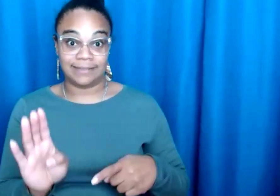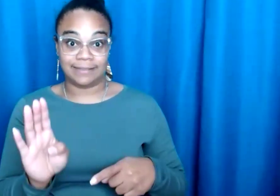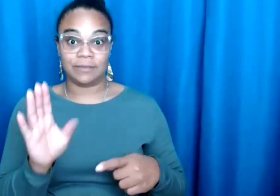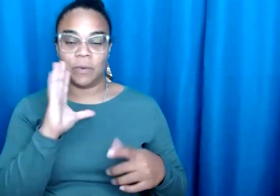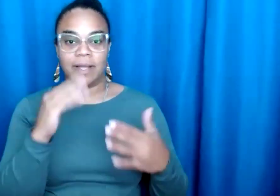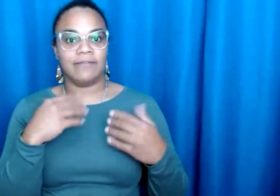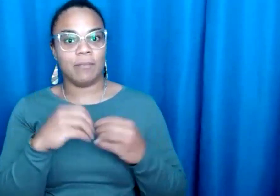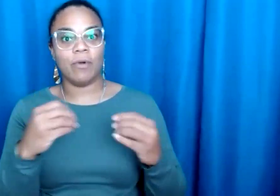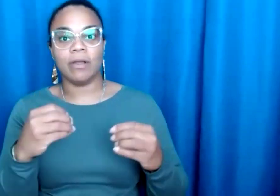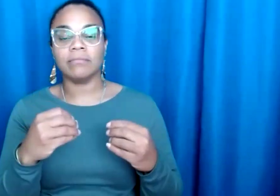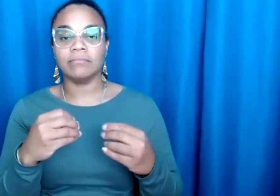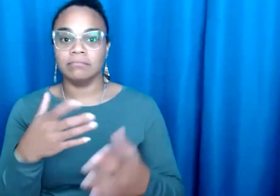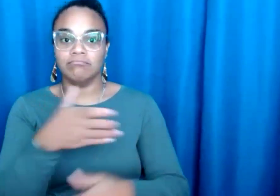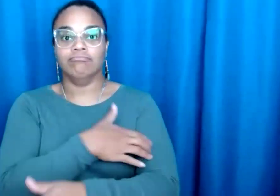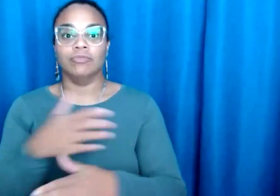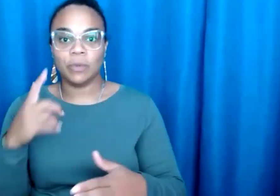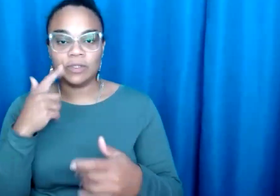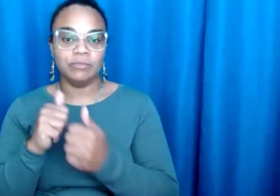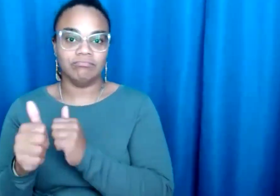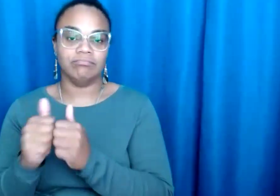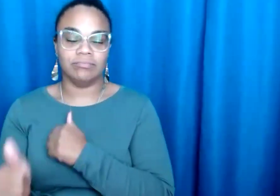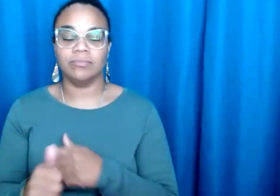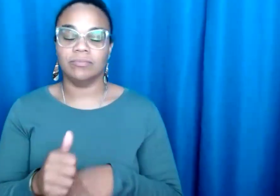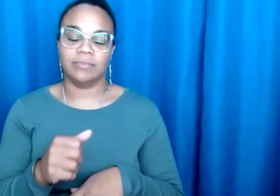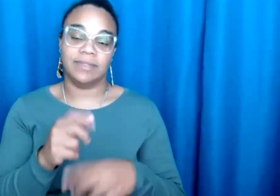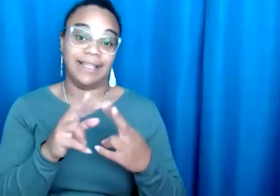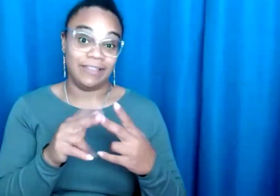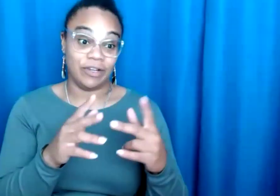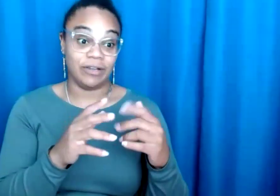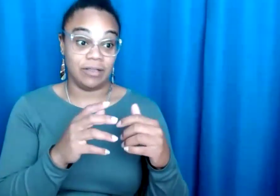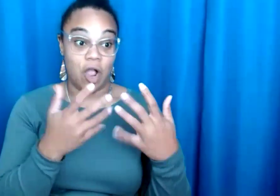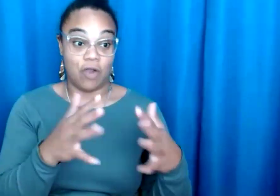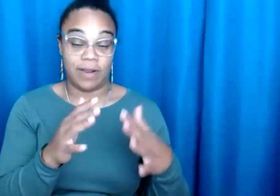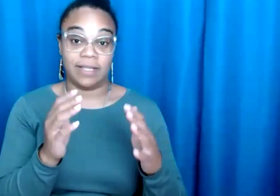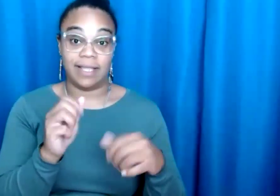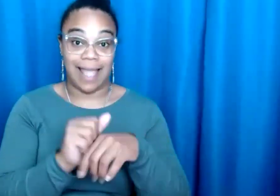that are either exporters now or developing new export markets.